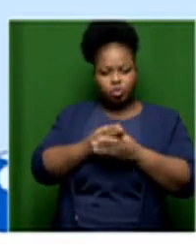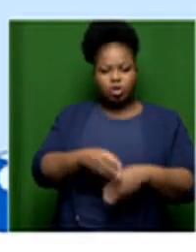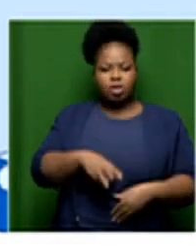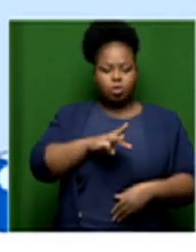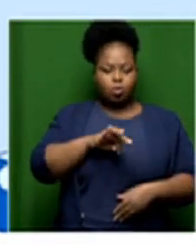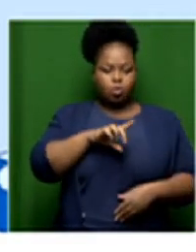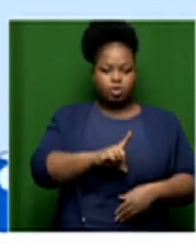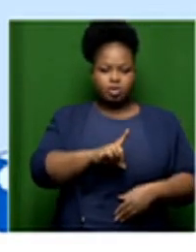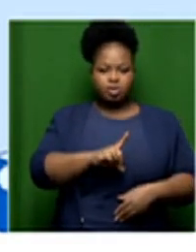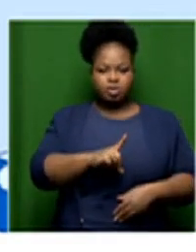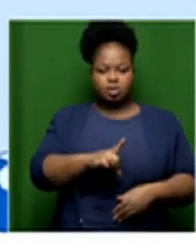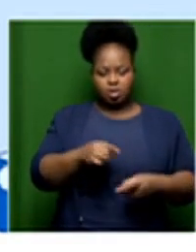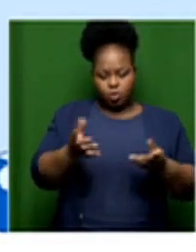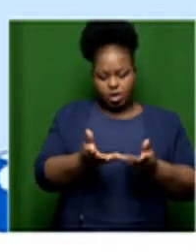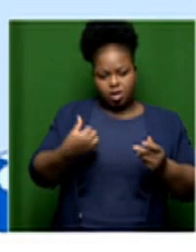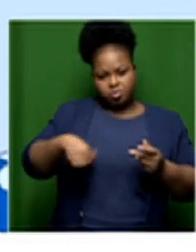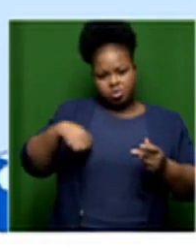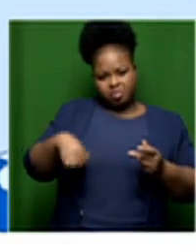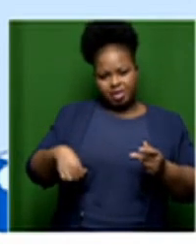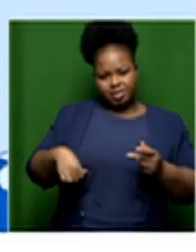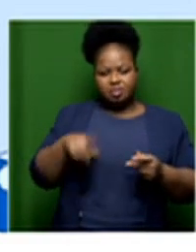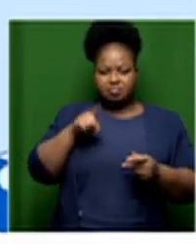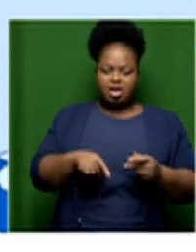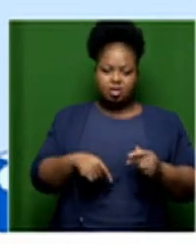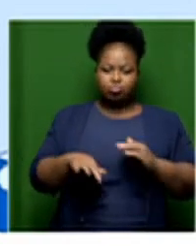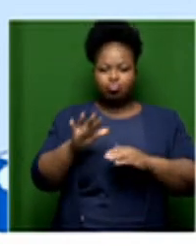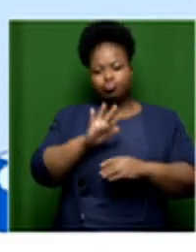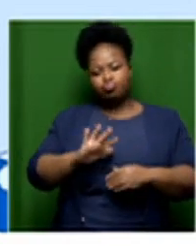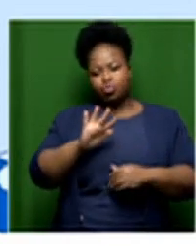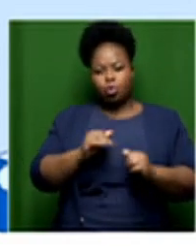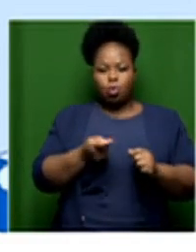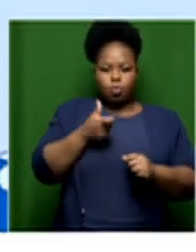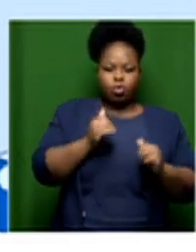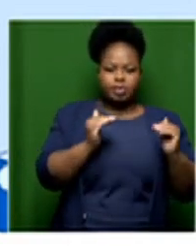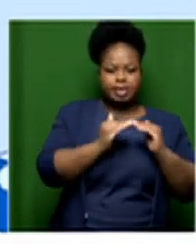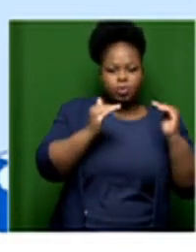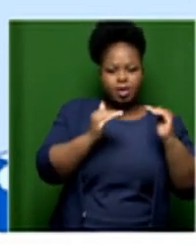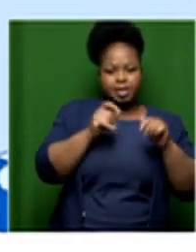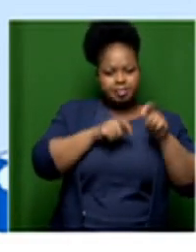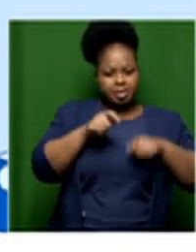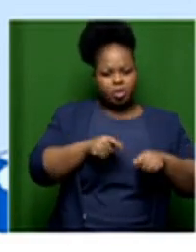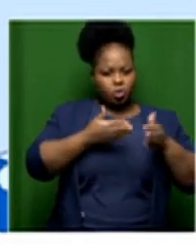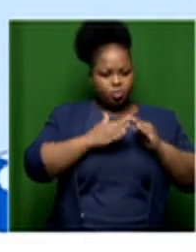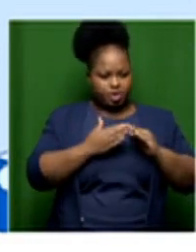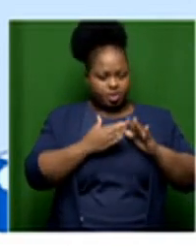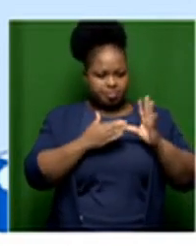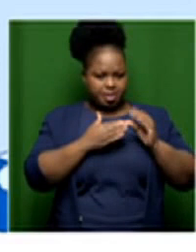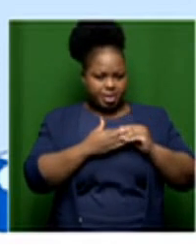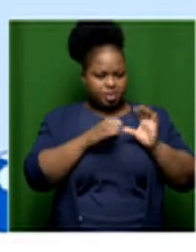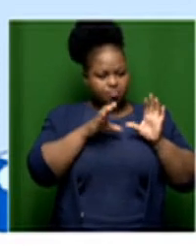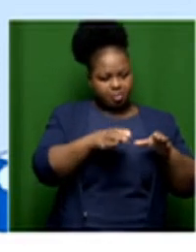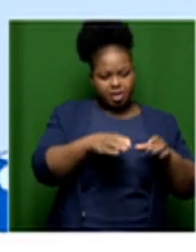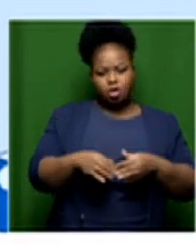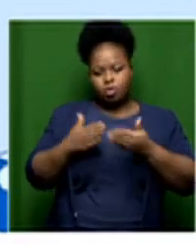wards in municipalities have on average almost an equal number of persons, so that a councillor in any